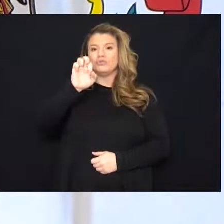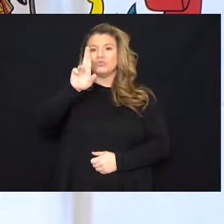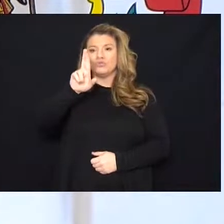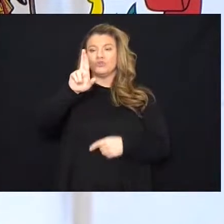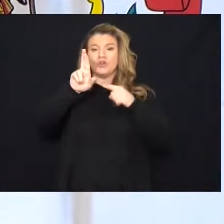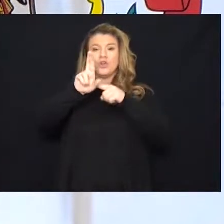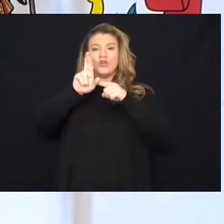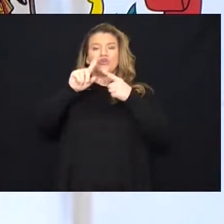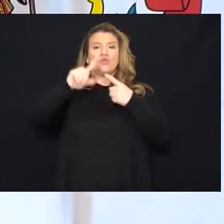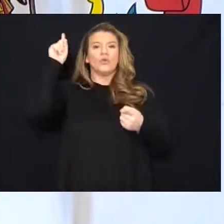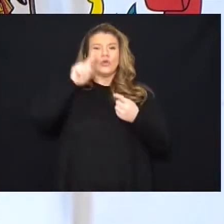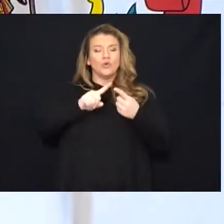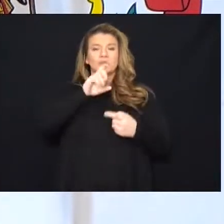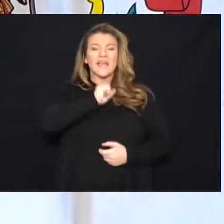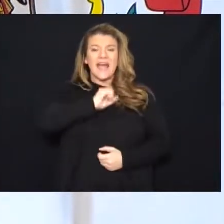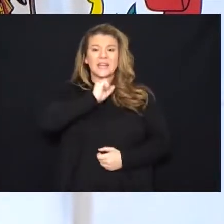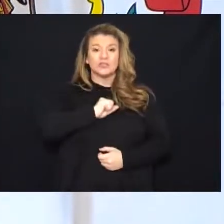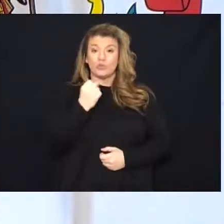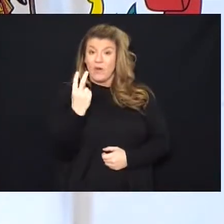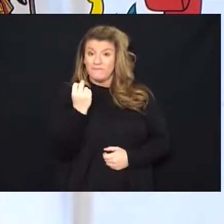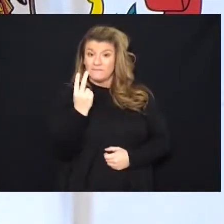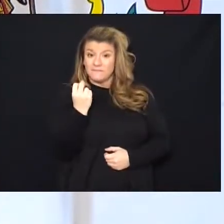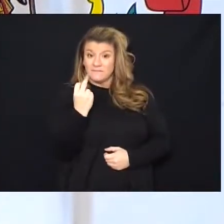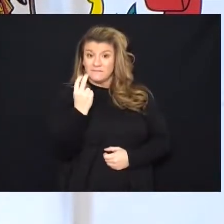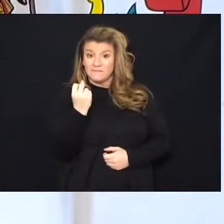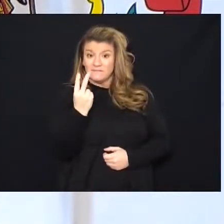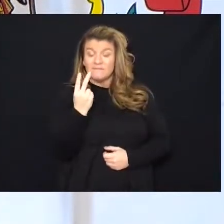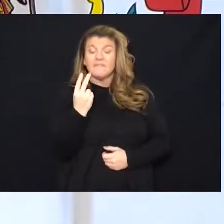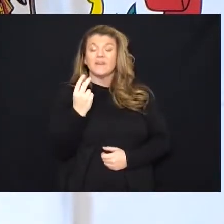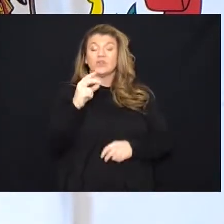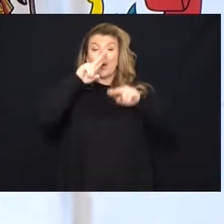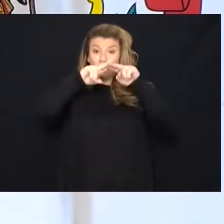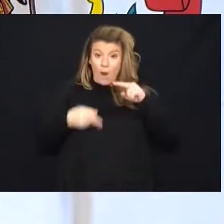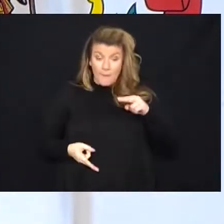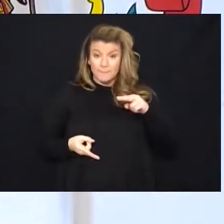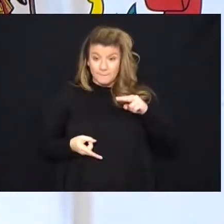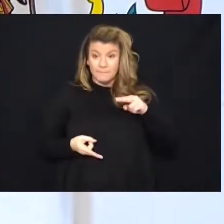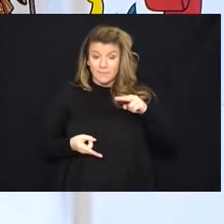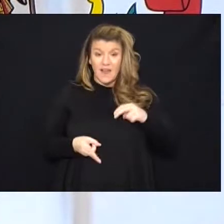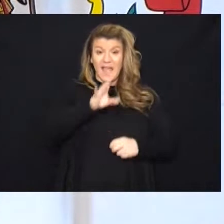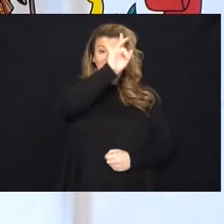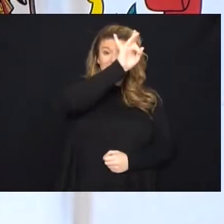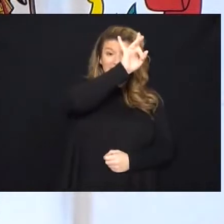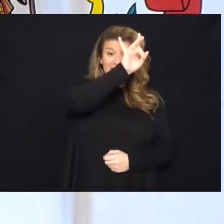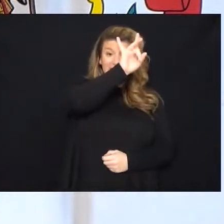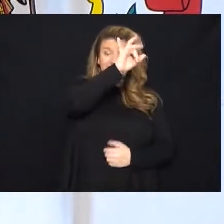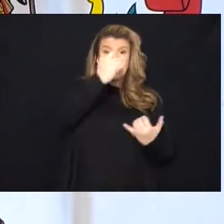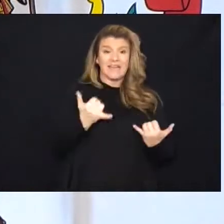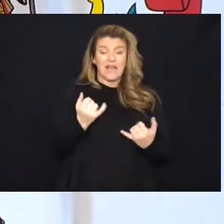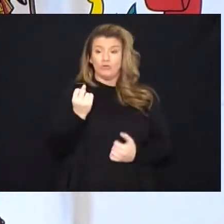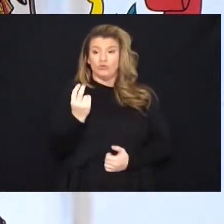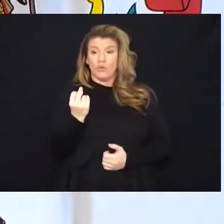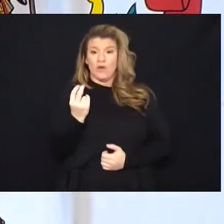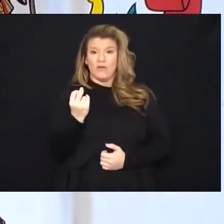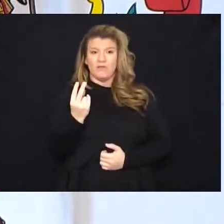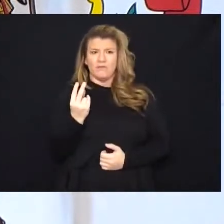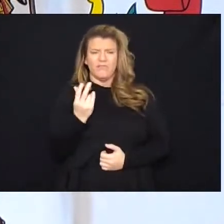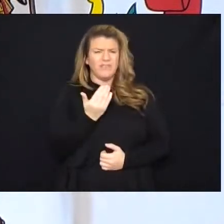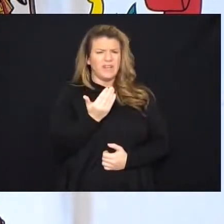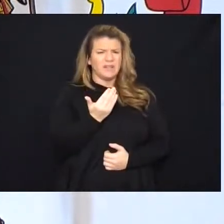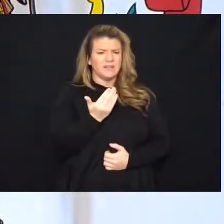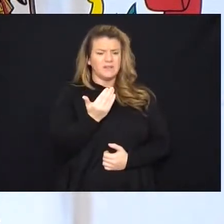to reduce the age to 12, you know, so we've dropped from 18, I guess from 18 or